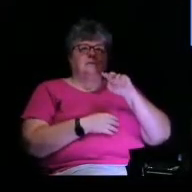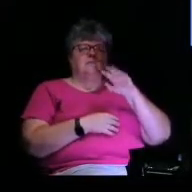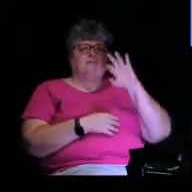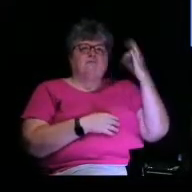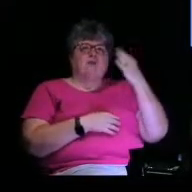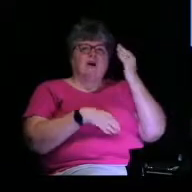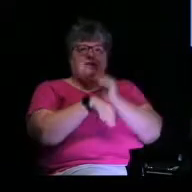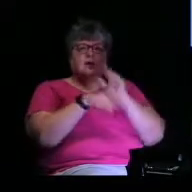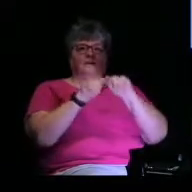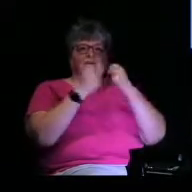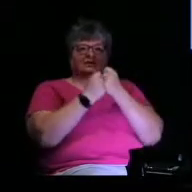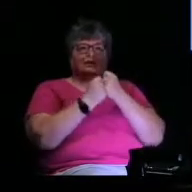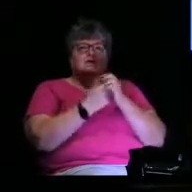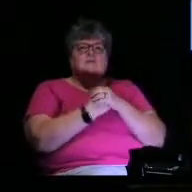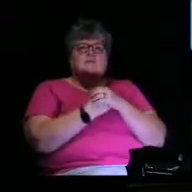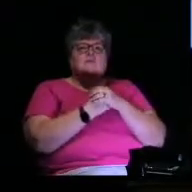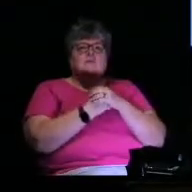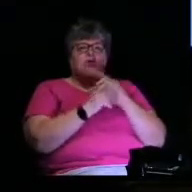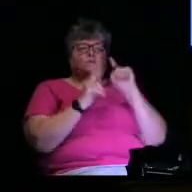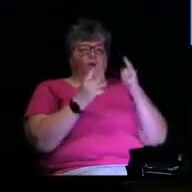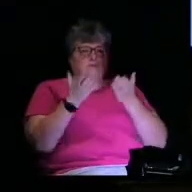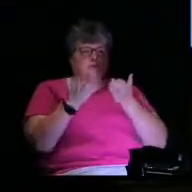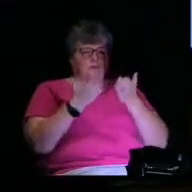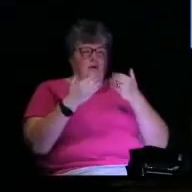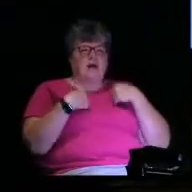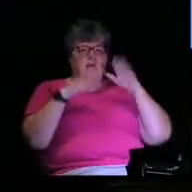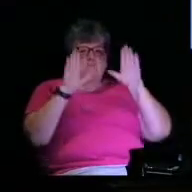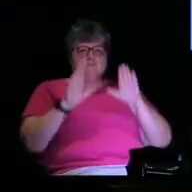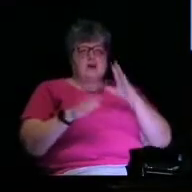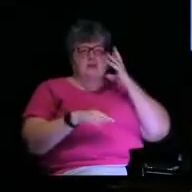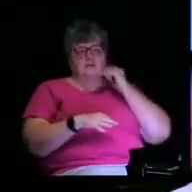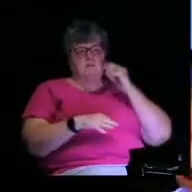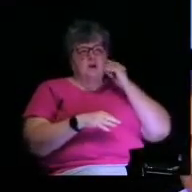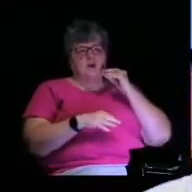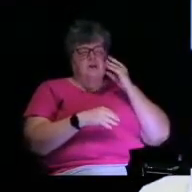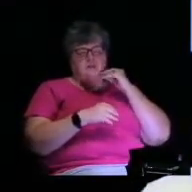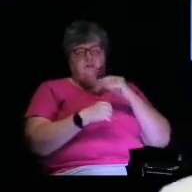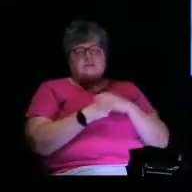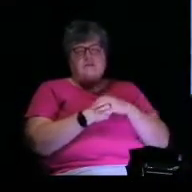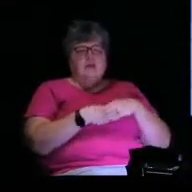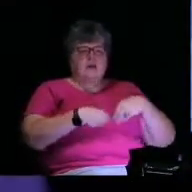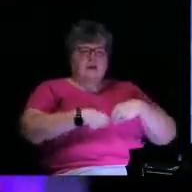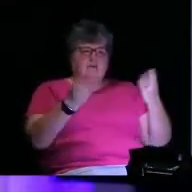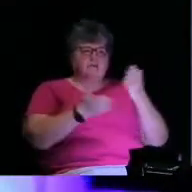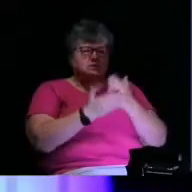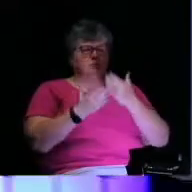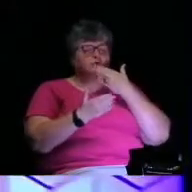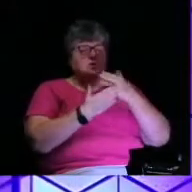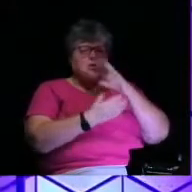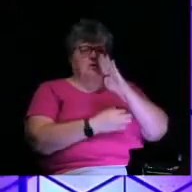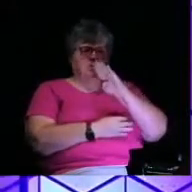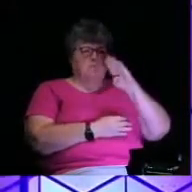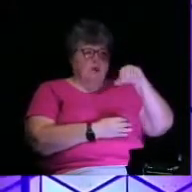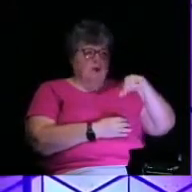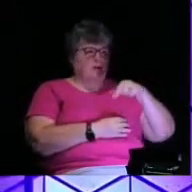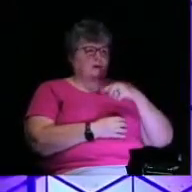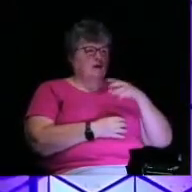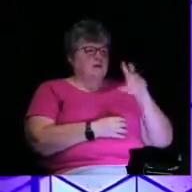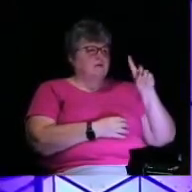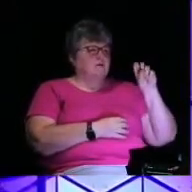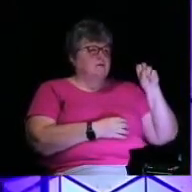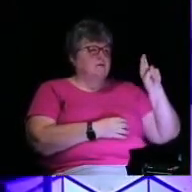night. We went and served and had an amazing experience and handed out some good barbecue, right? And God brought us Doug right here,